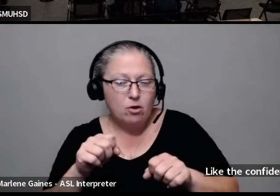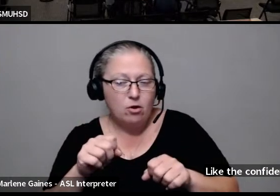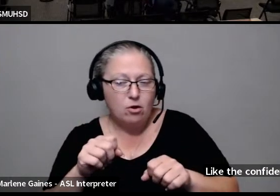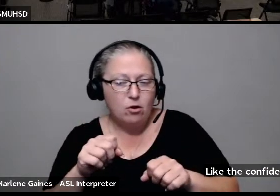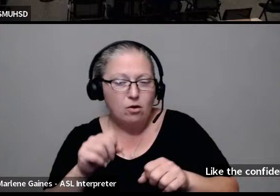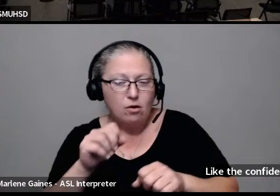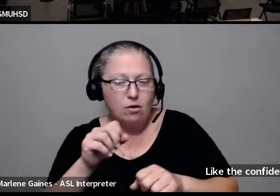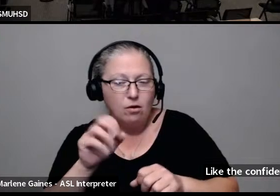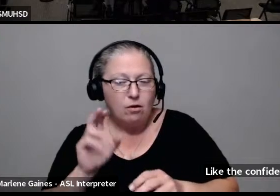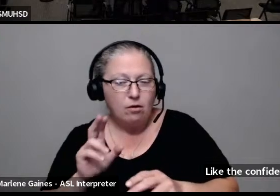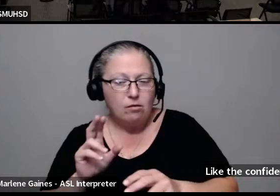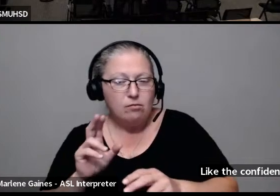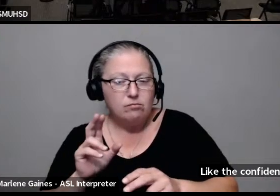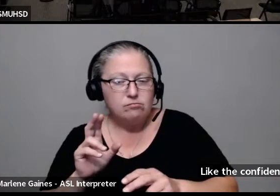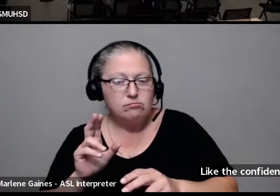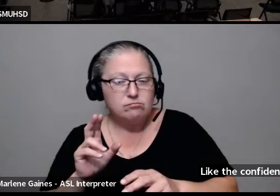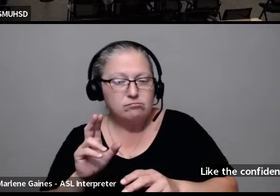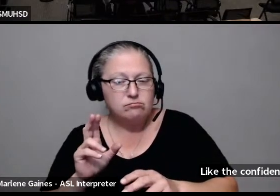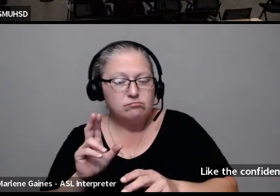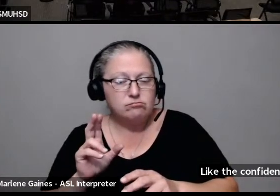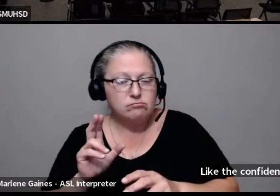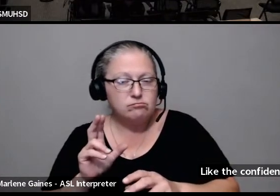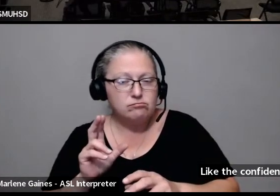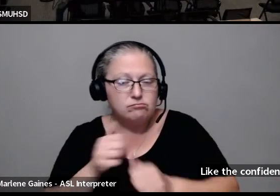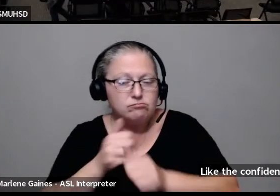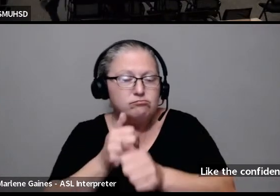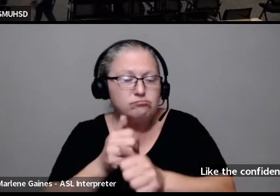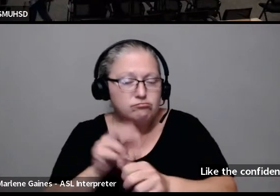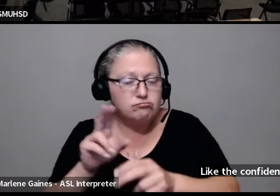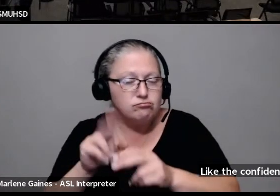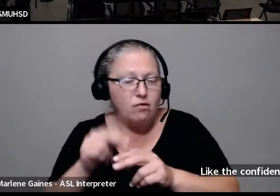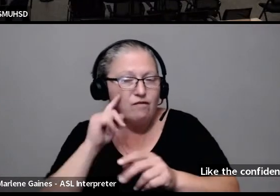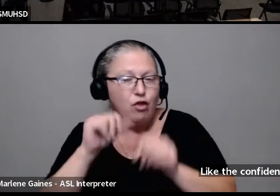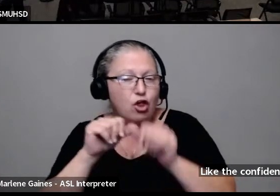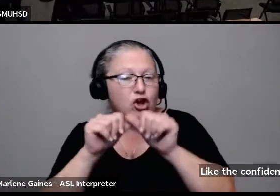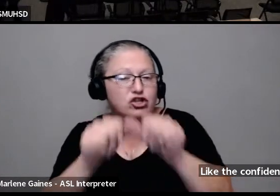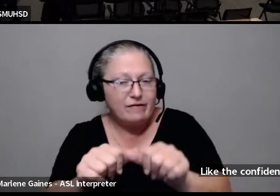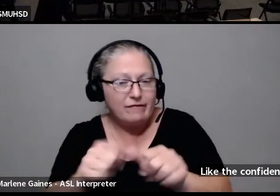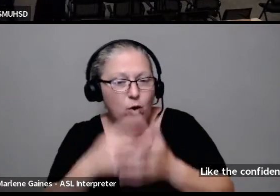dovetail on to our longevity that we negotiated and the